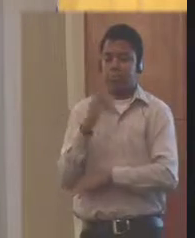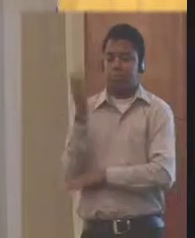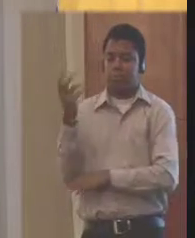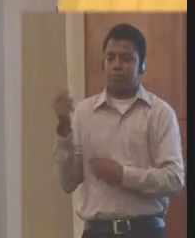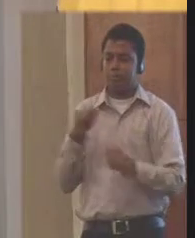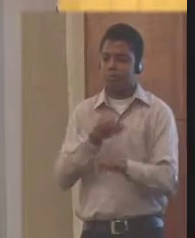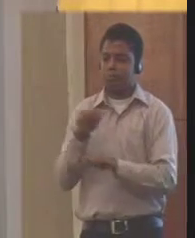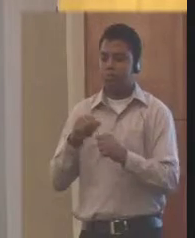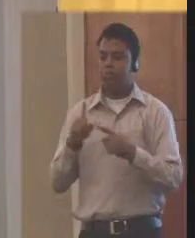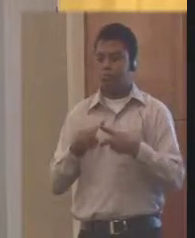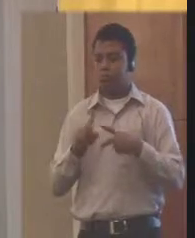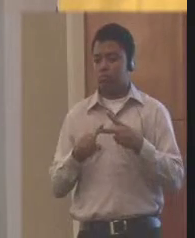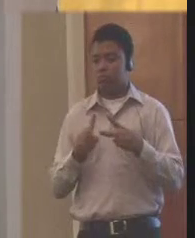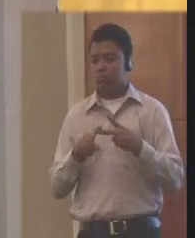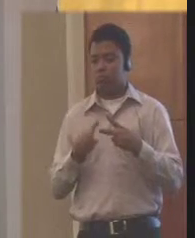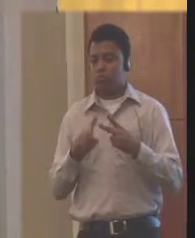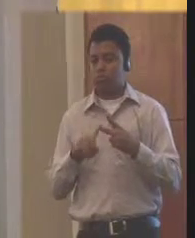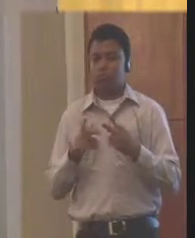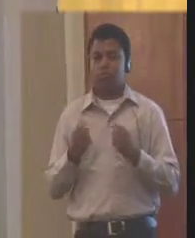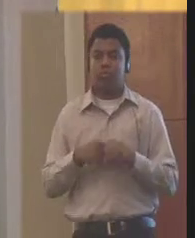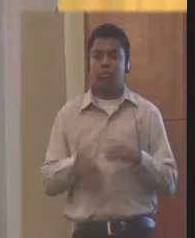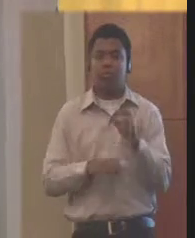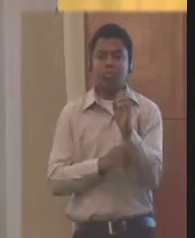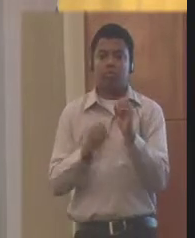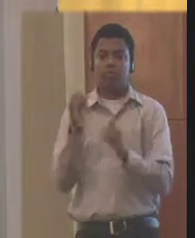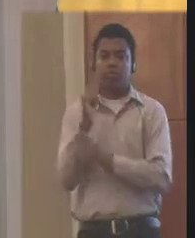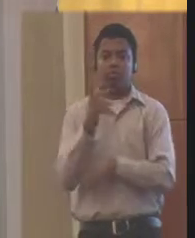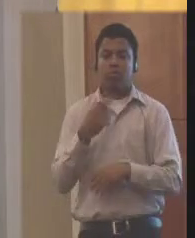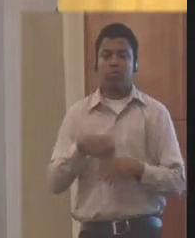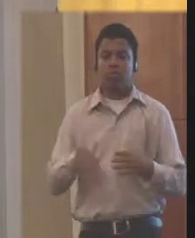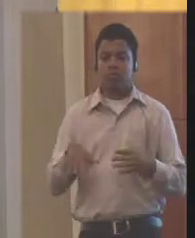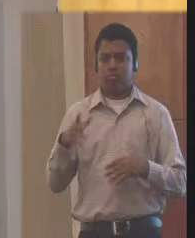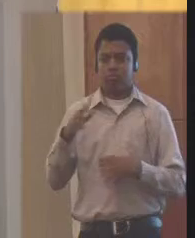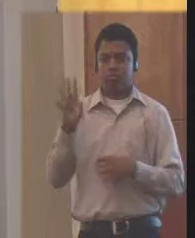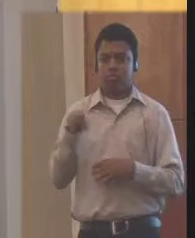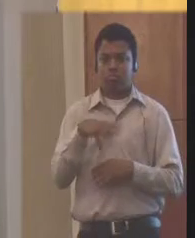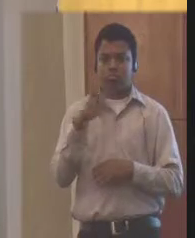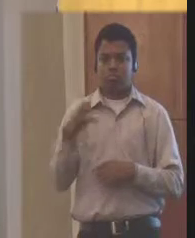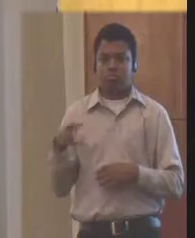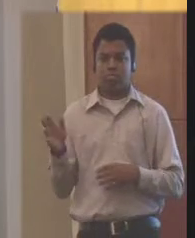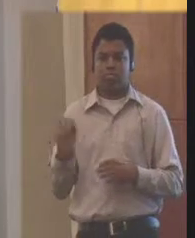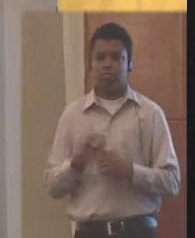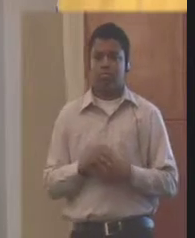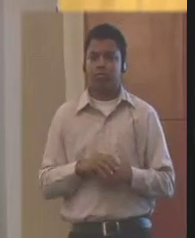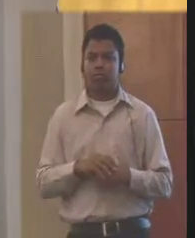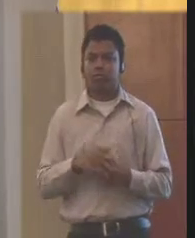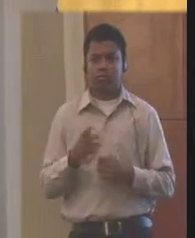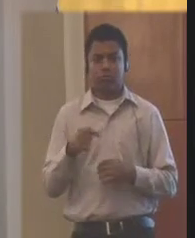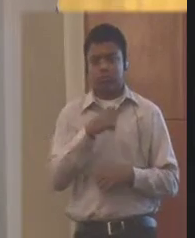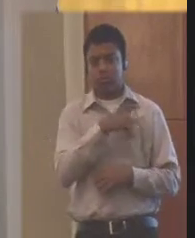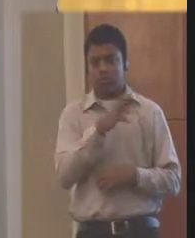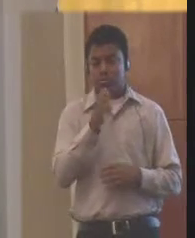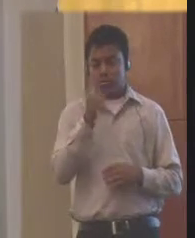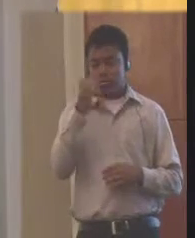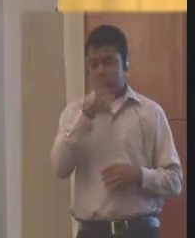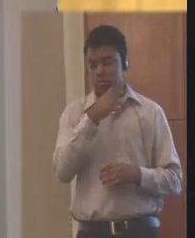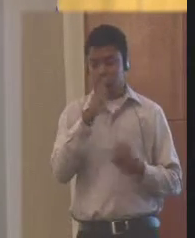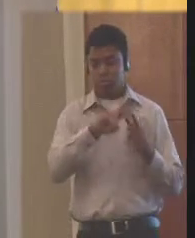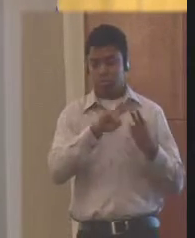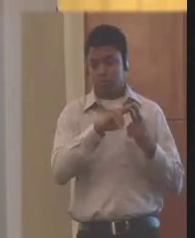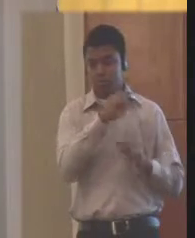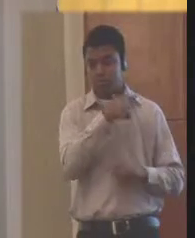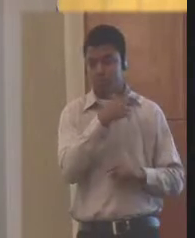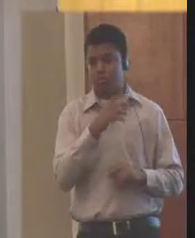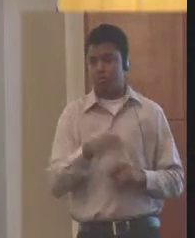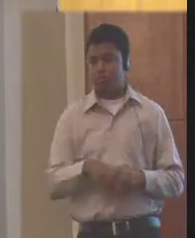Kingdom produced this as guidance. Everyone's familiar with this series, I assume. Business Continuity